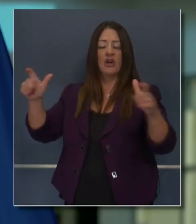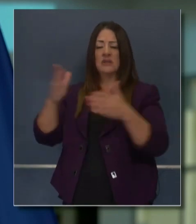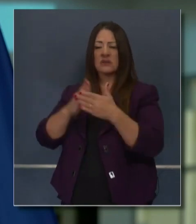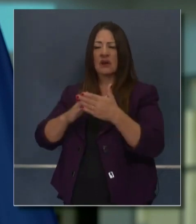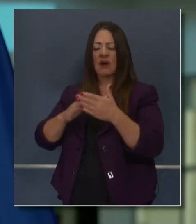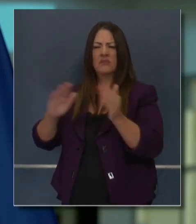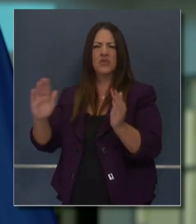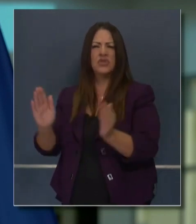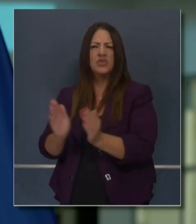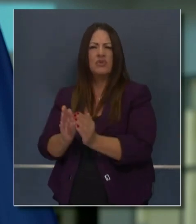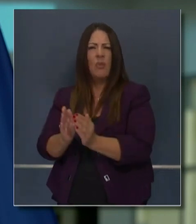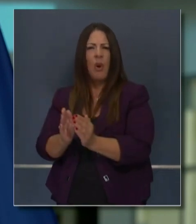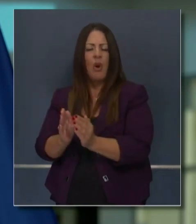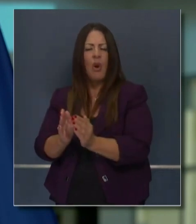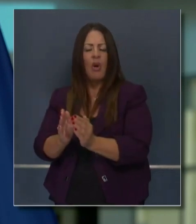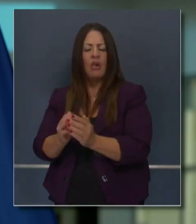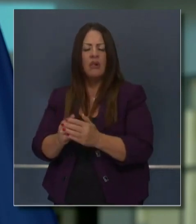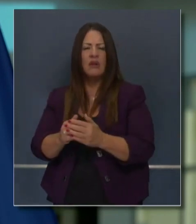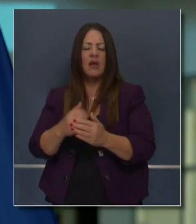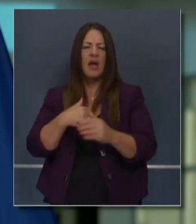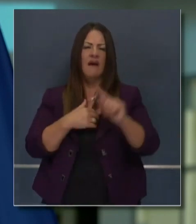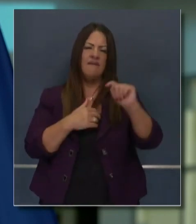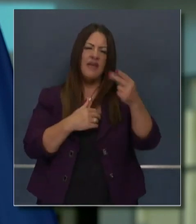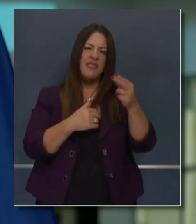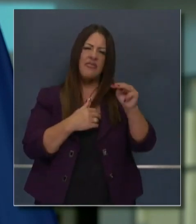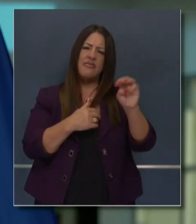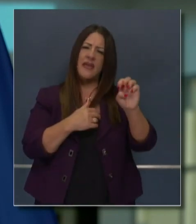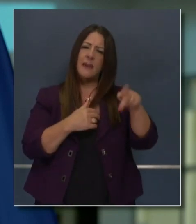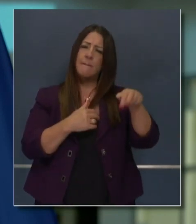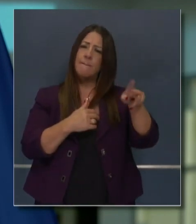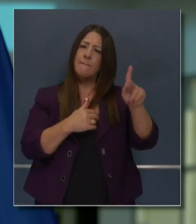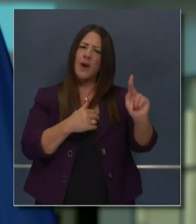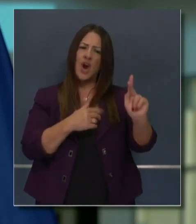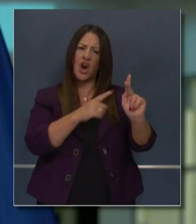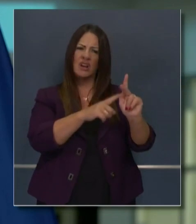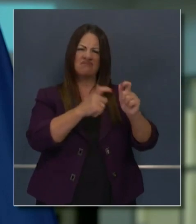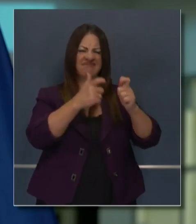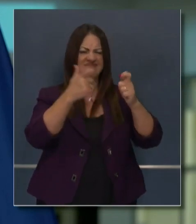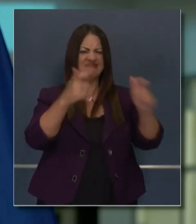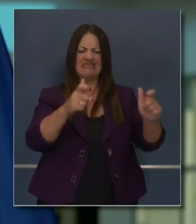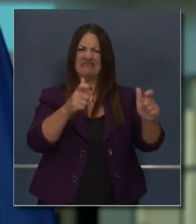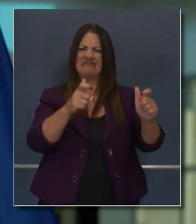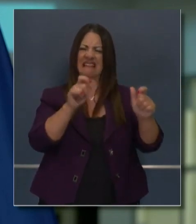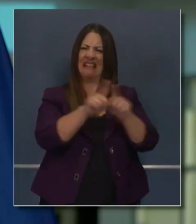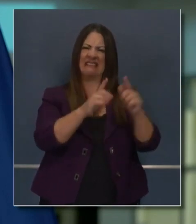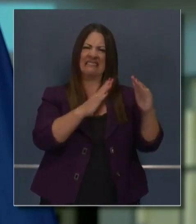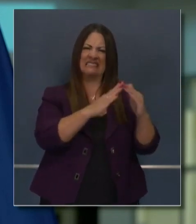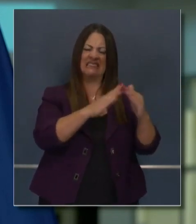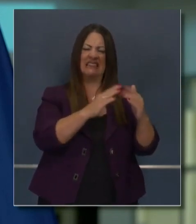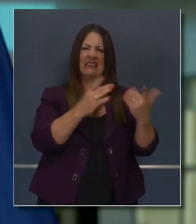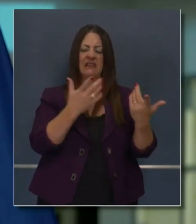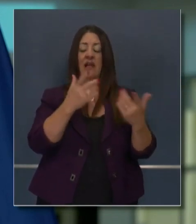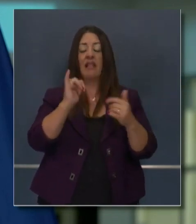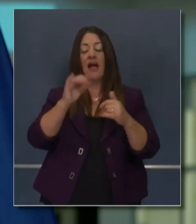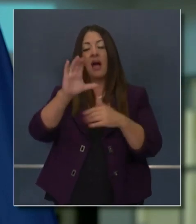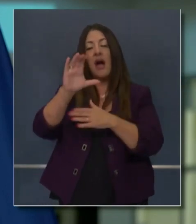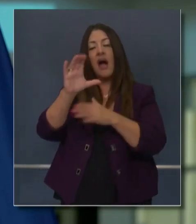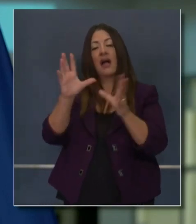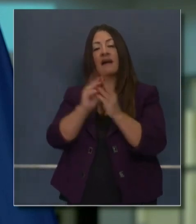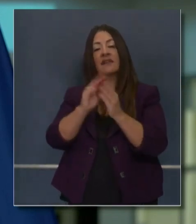that are smaller. You have theme parks that are really cities that operate convention facilities and hotels